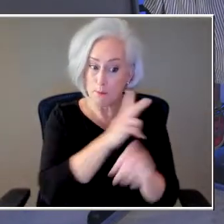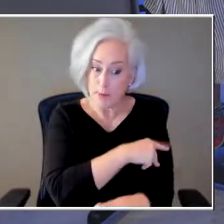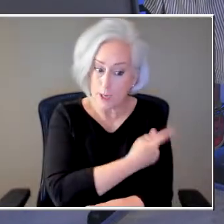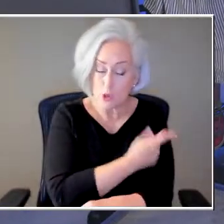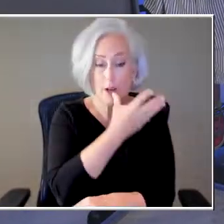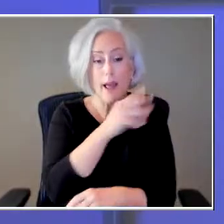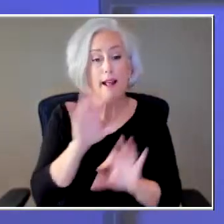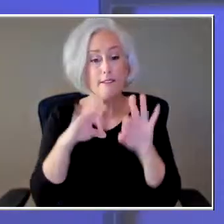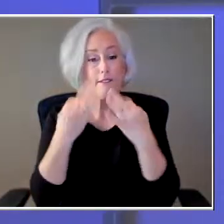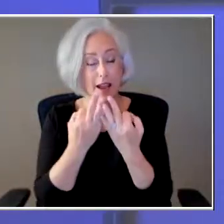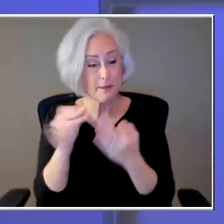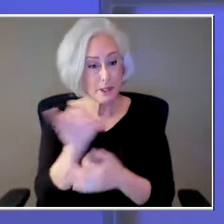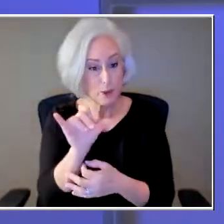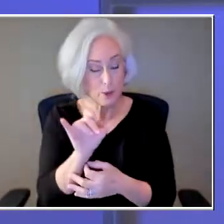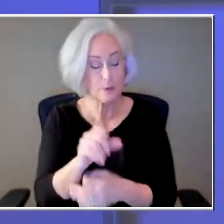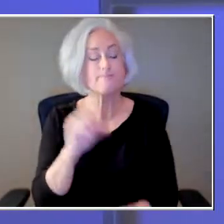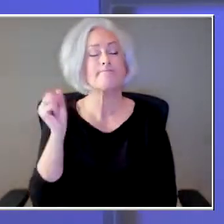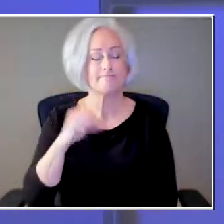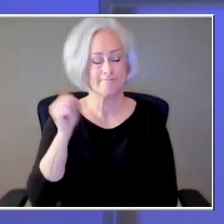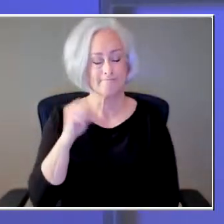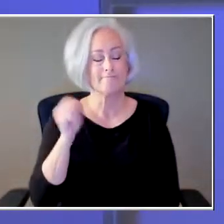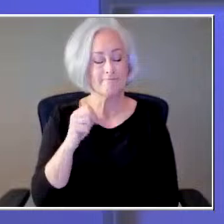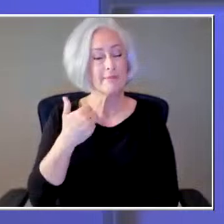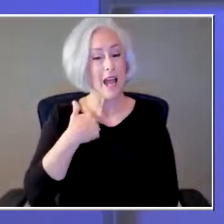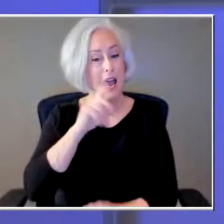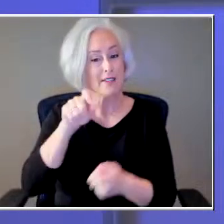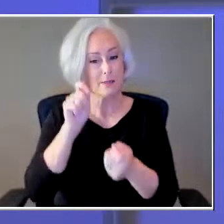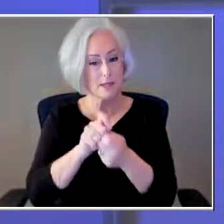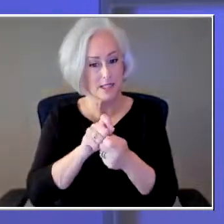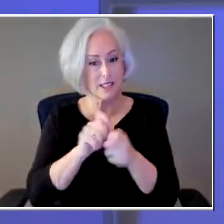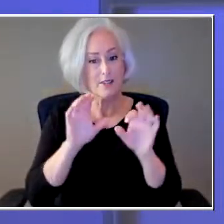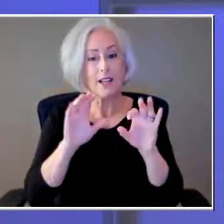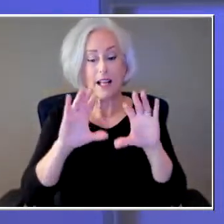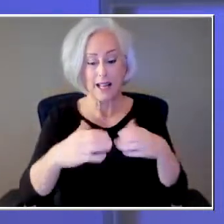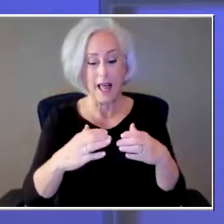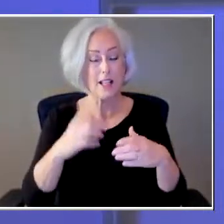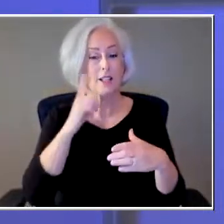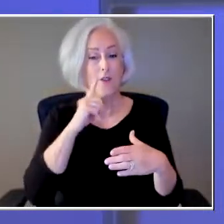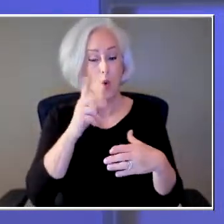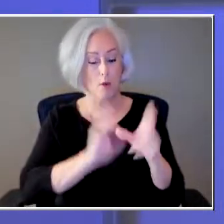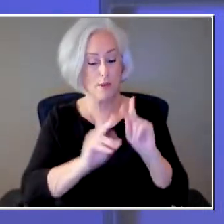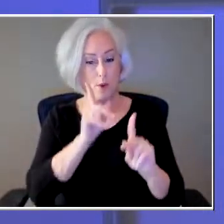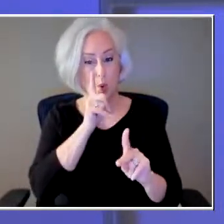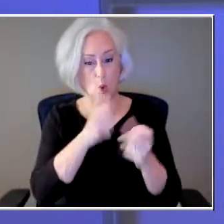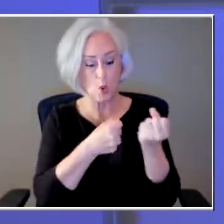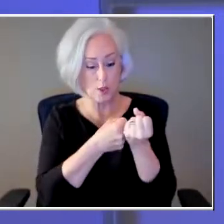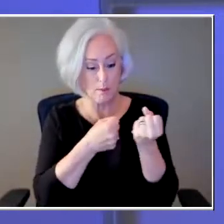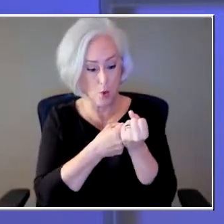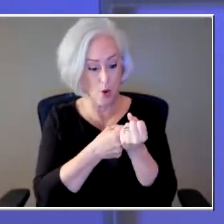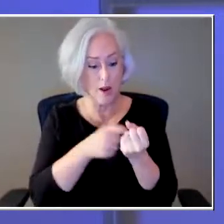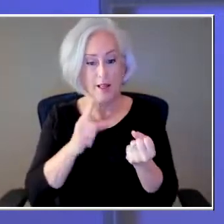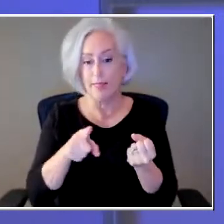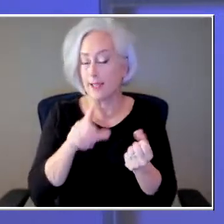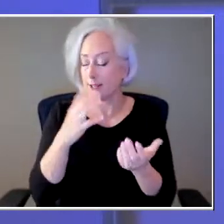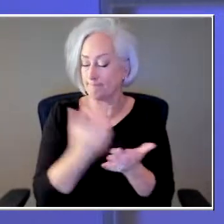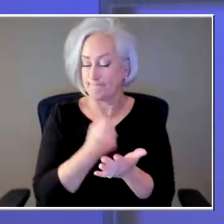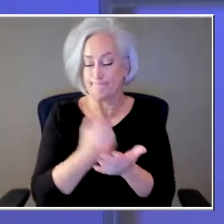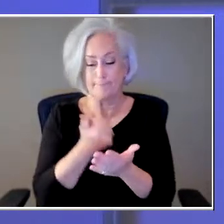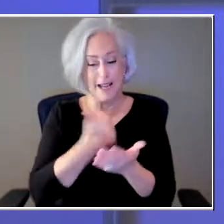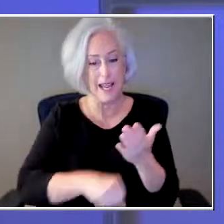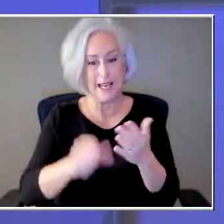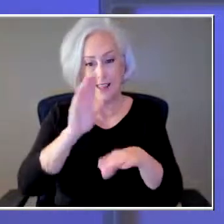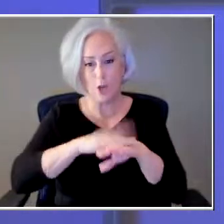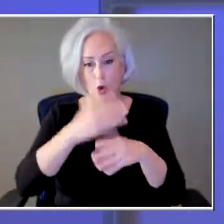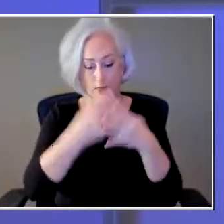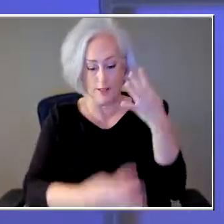have some specific classes for supporters, and they can take advantage of anything on our program list, but we have a group